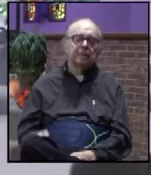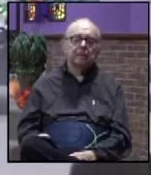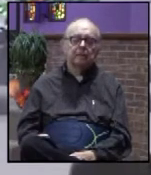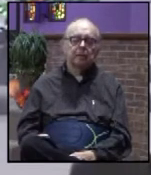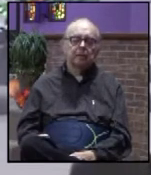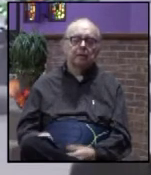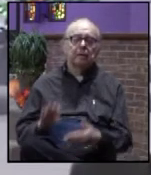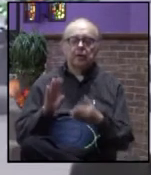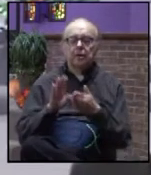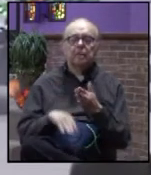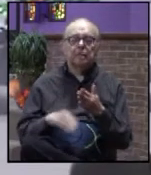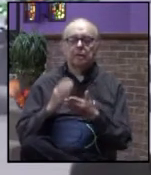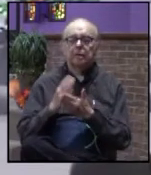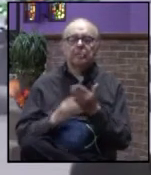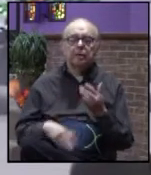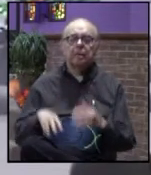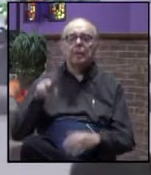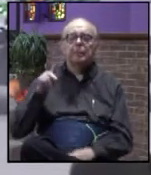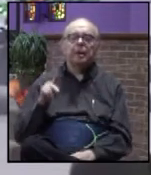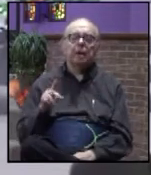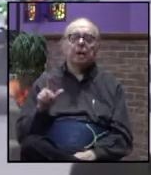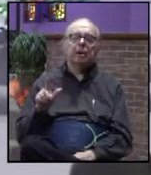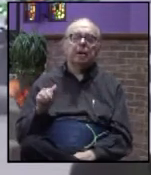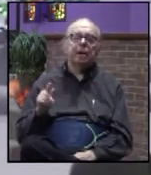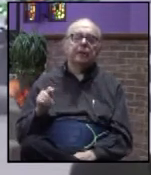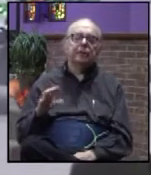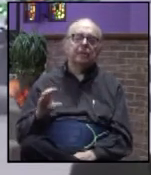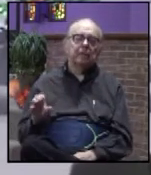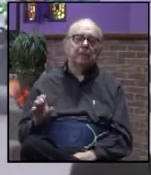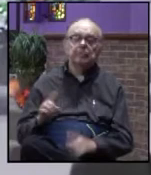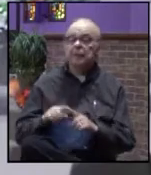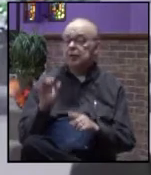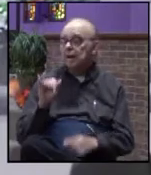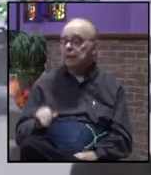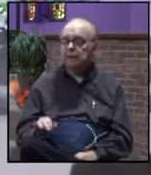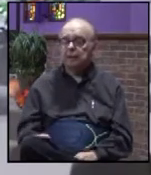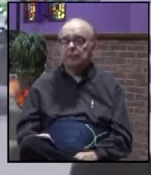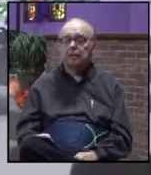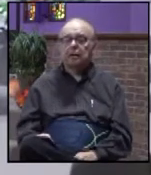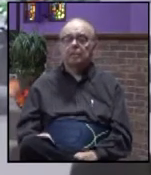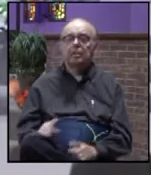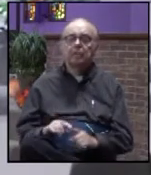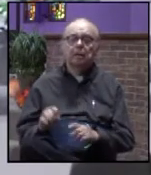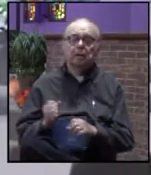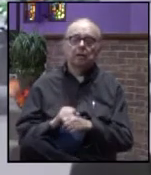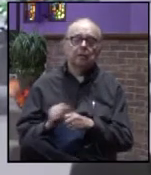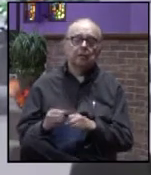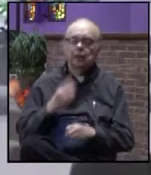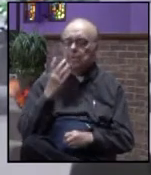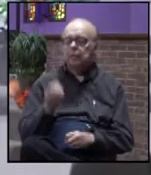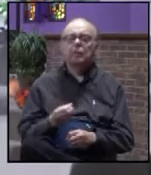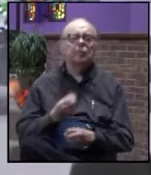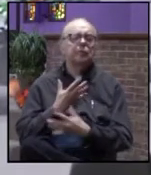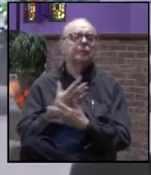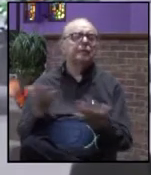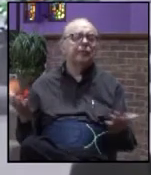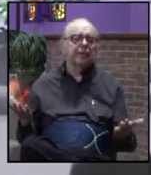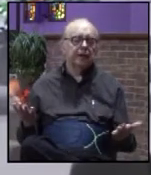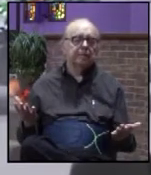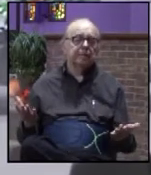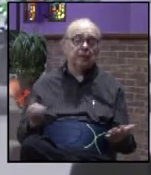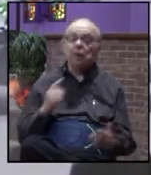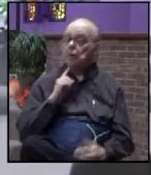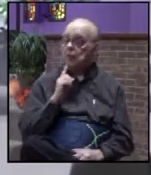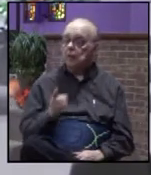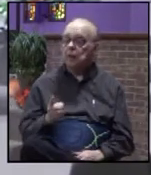Yeah. Cheap pieces of plastic. But yet, they make the most beautiful things. As a matter of